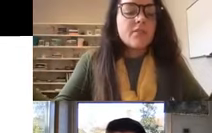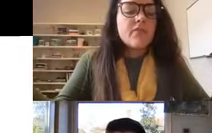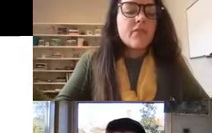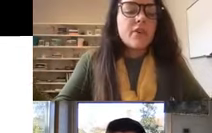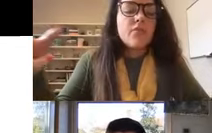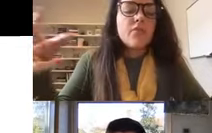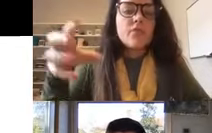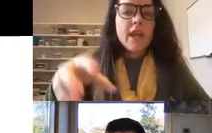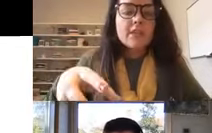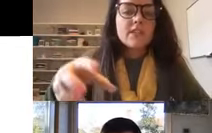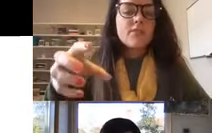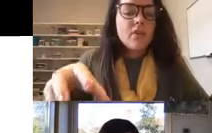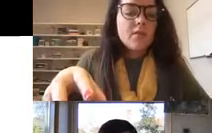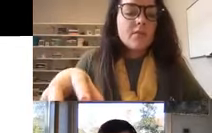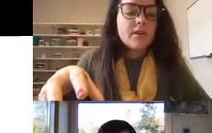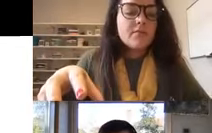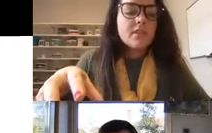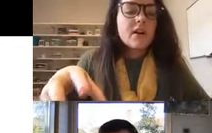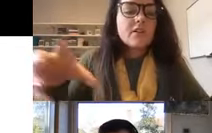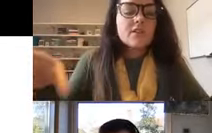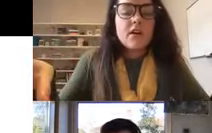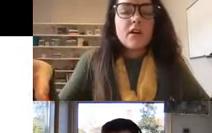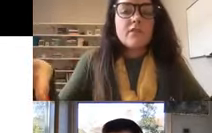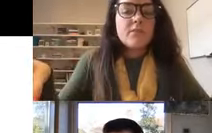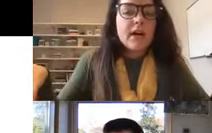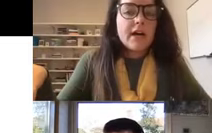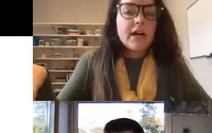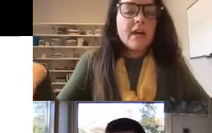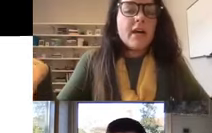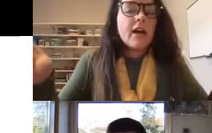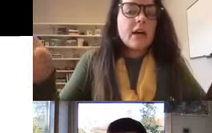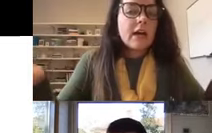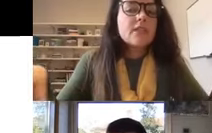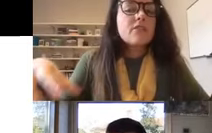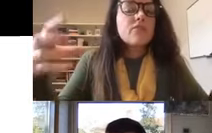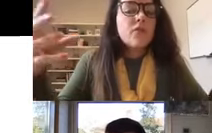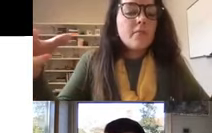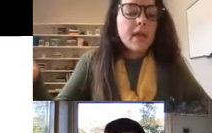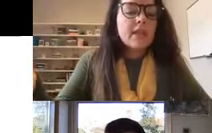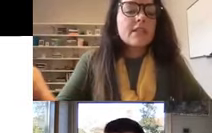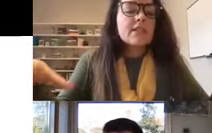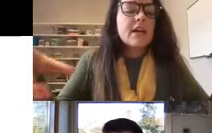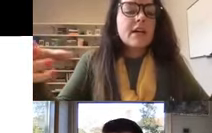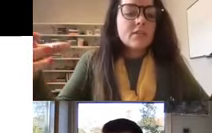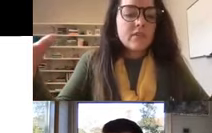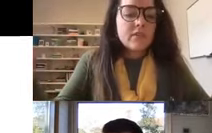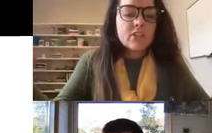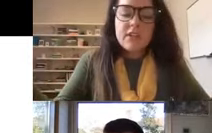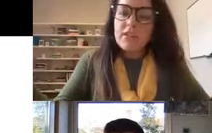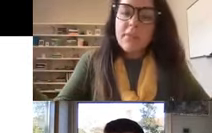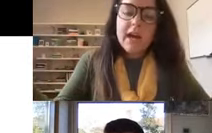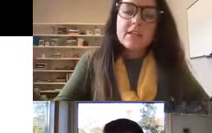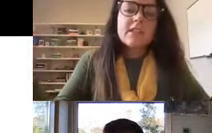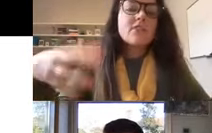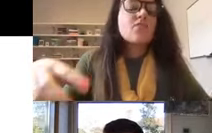assimilationism, for whom race problems are solved by a kind of romanticized revision